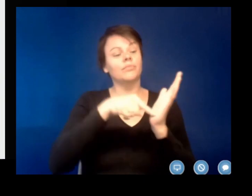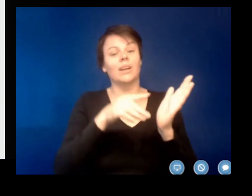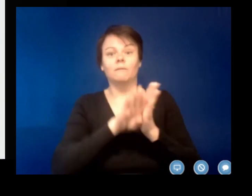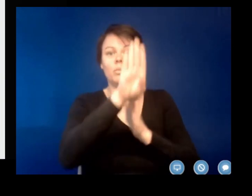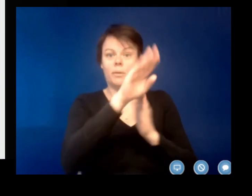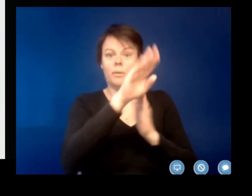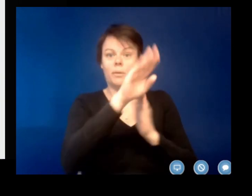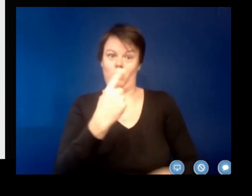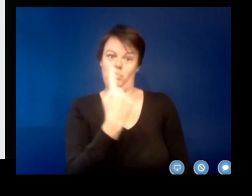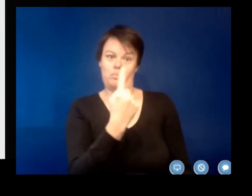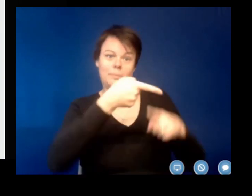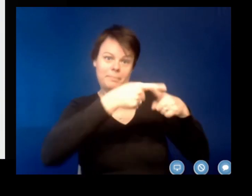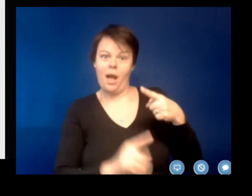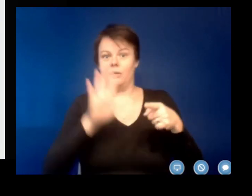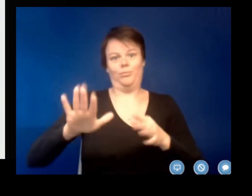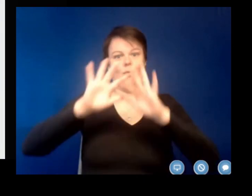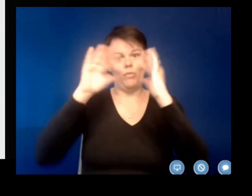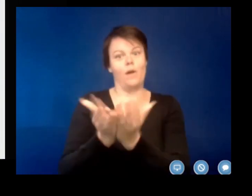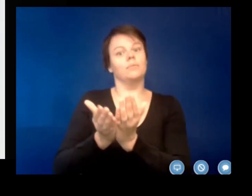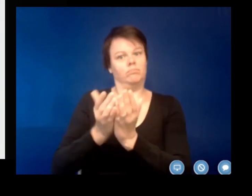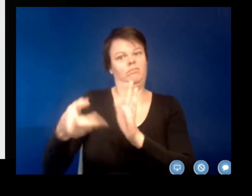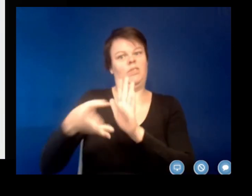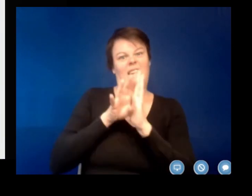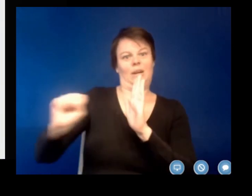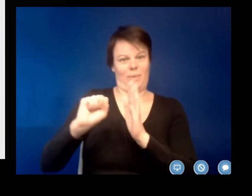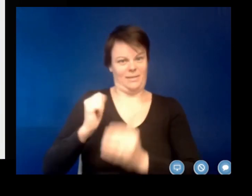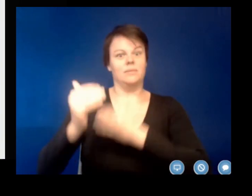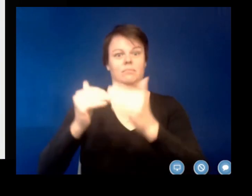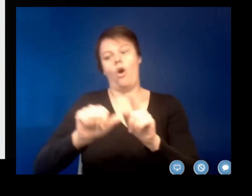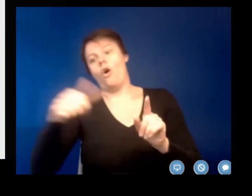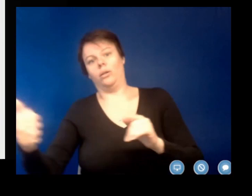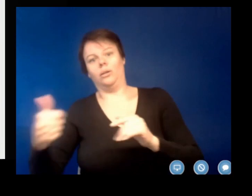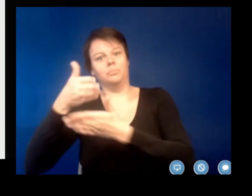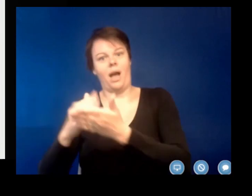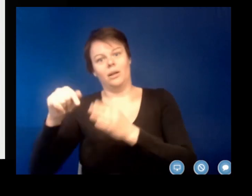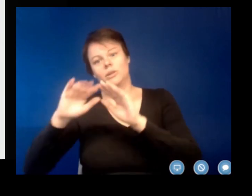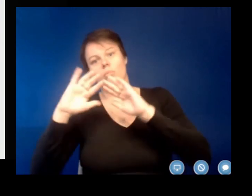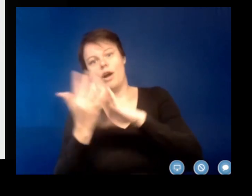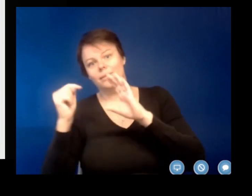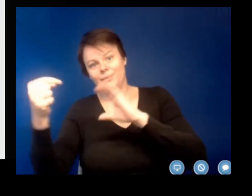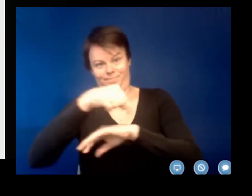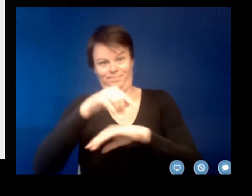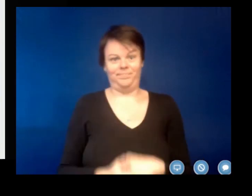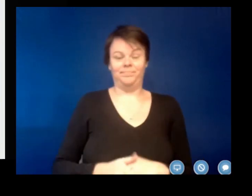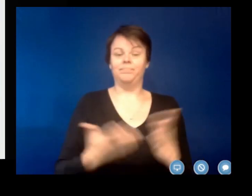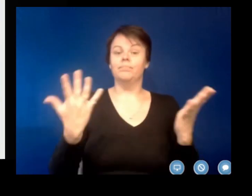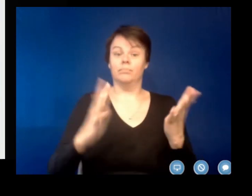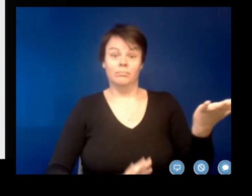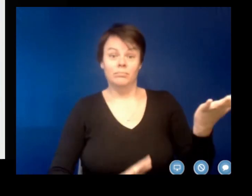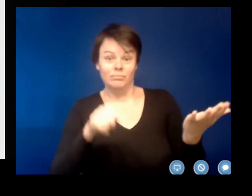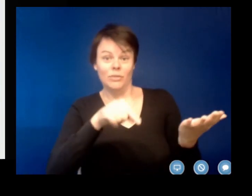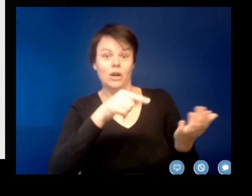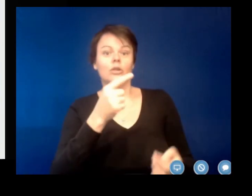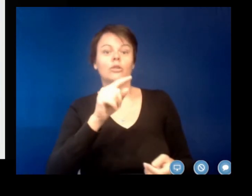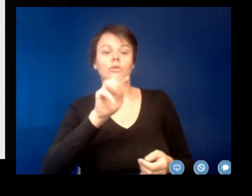one part of the world have consequences for other parts of the world. The burning